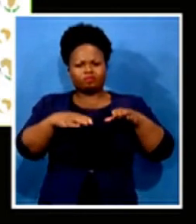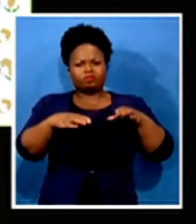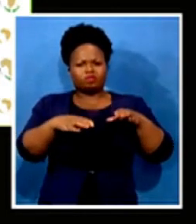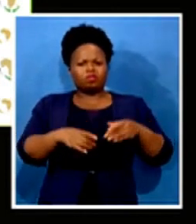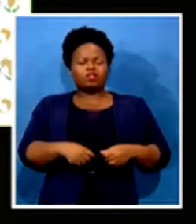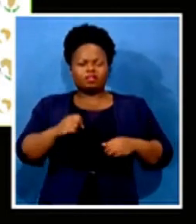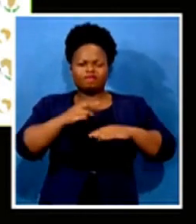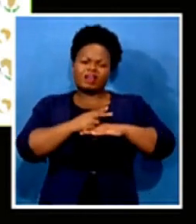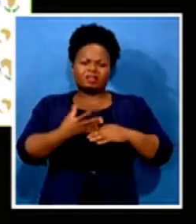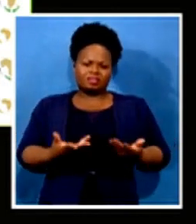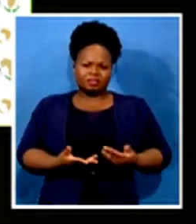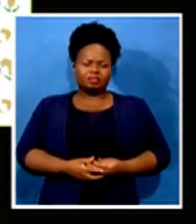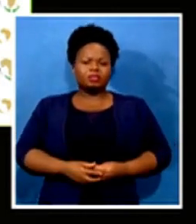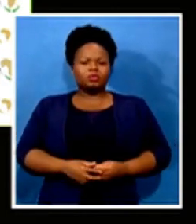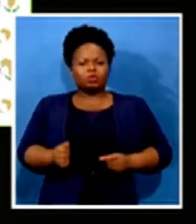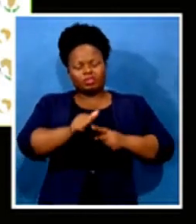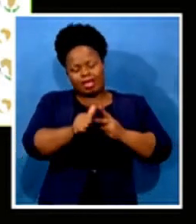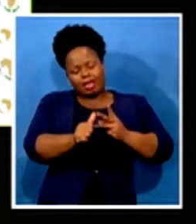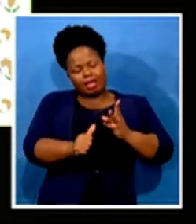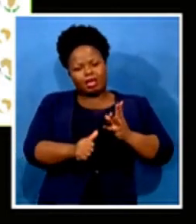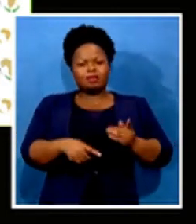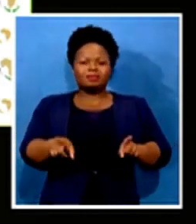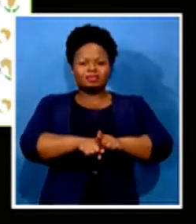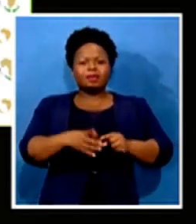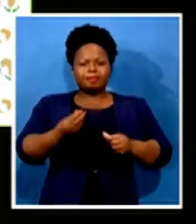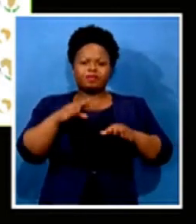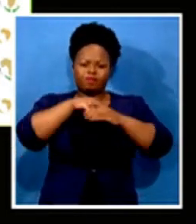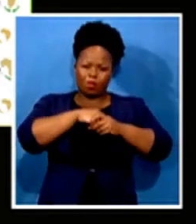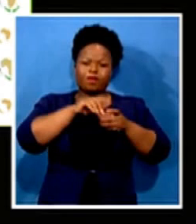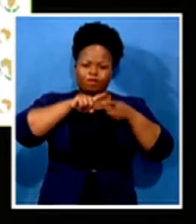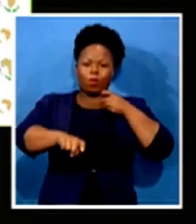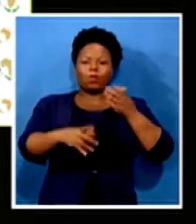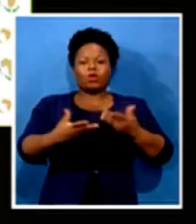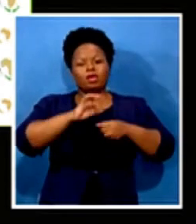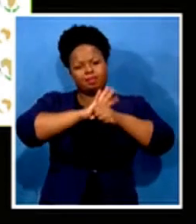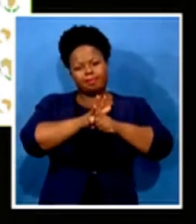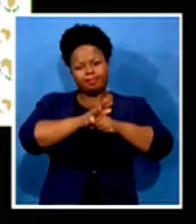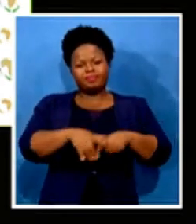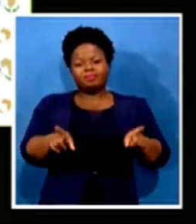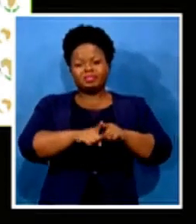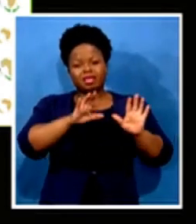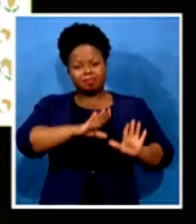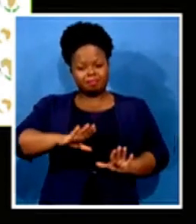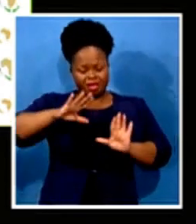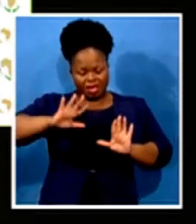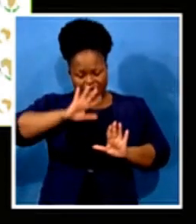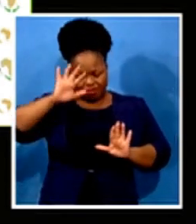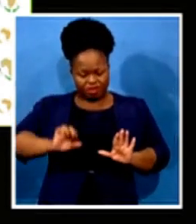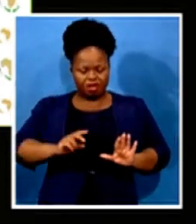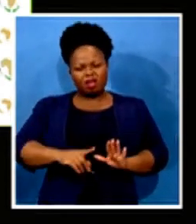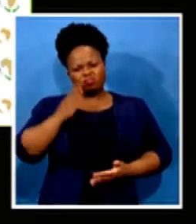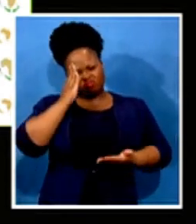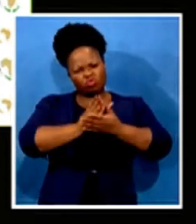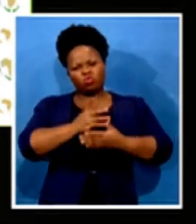there. So again, if we sequence more in Africa, I'm sure we are going to see more variants there. So I'll leave it at